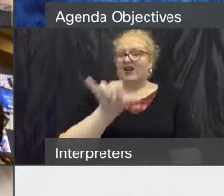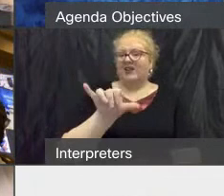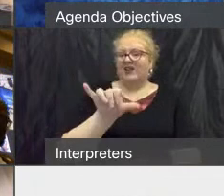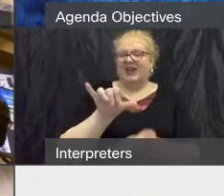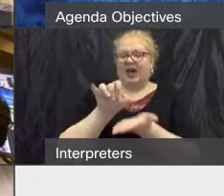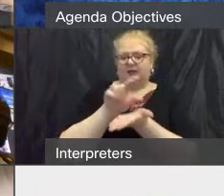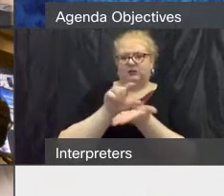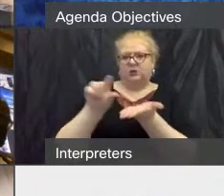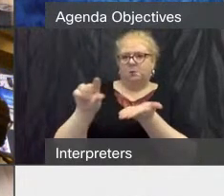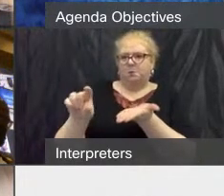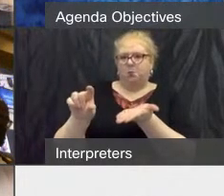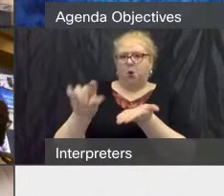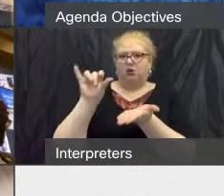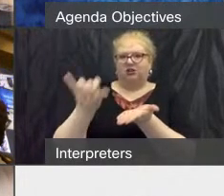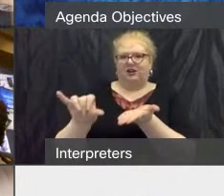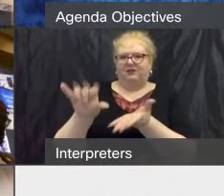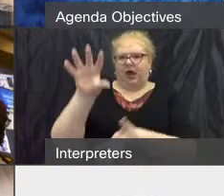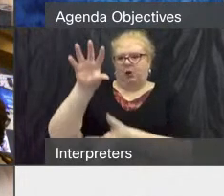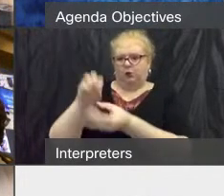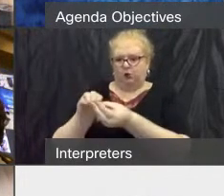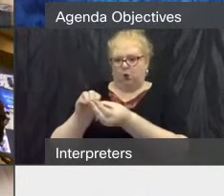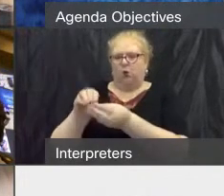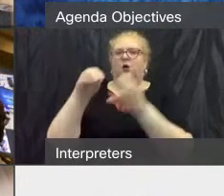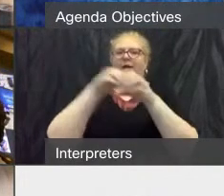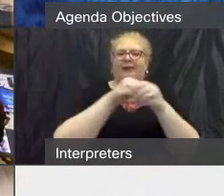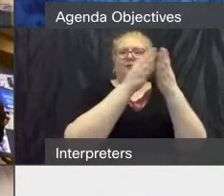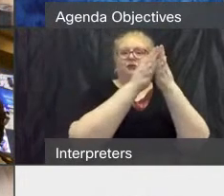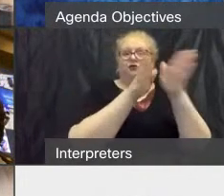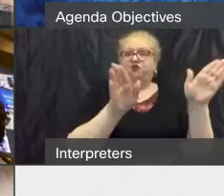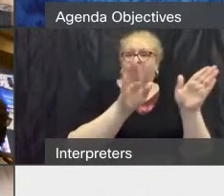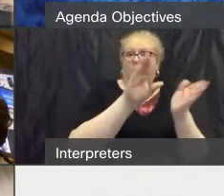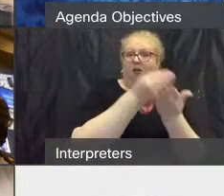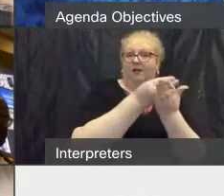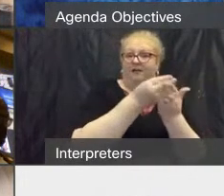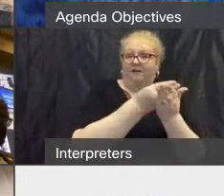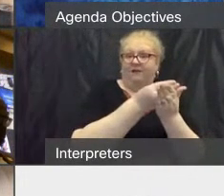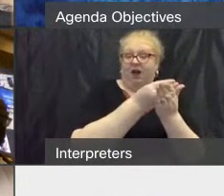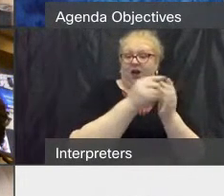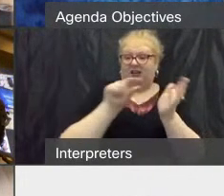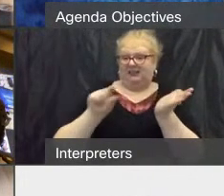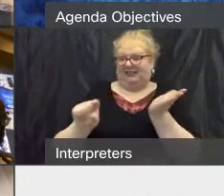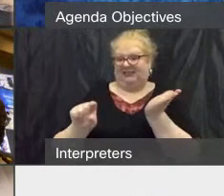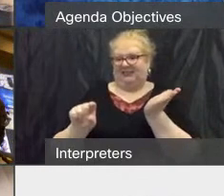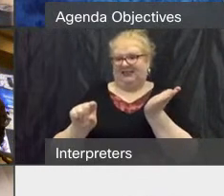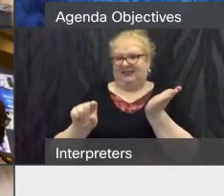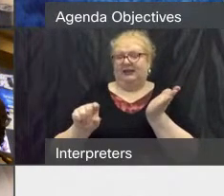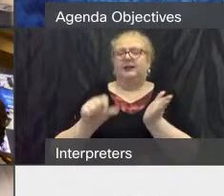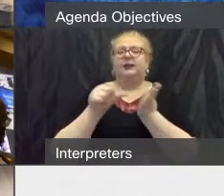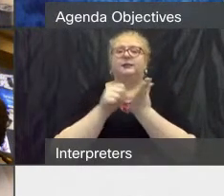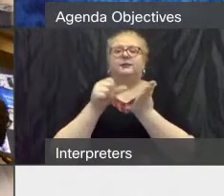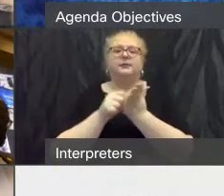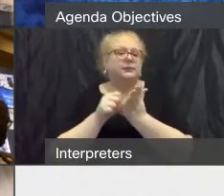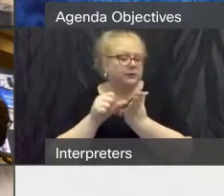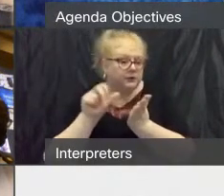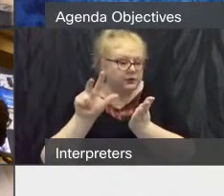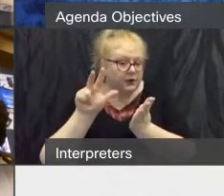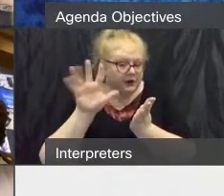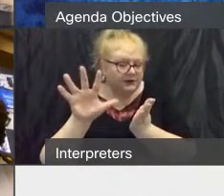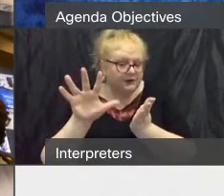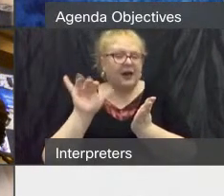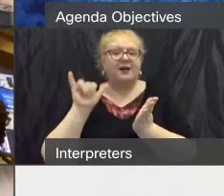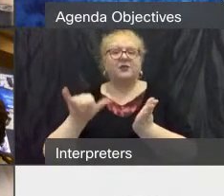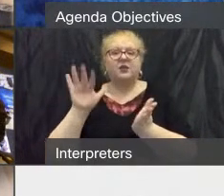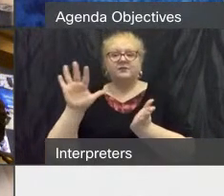portion of that total that's in the general fund. And then on page 35, the 56 positions, that's